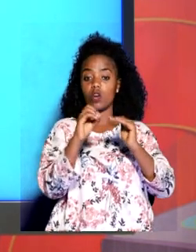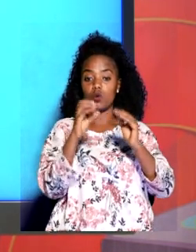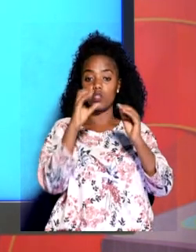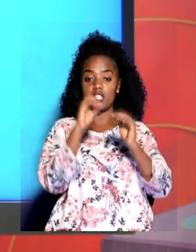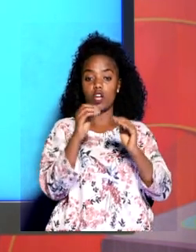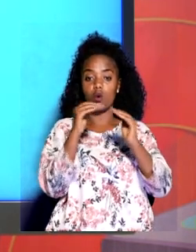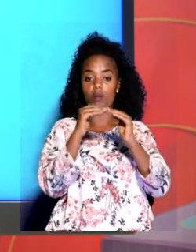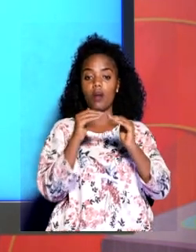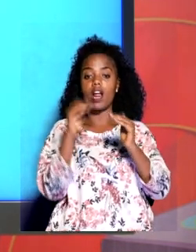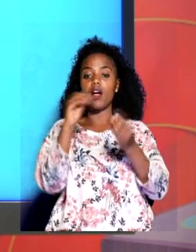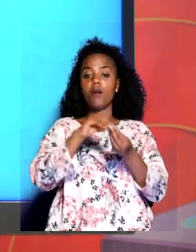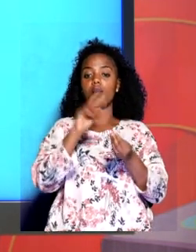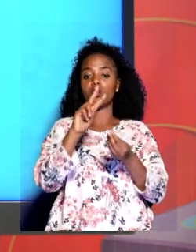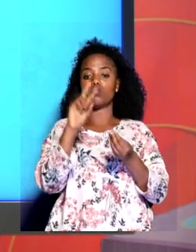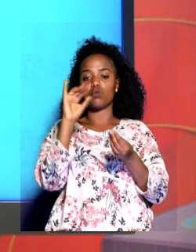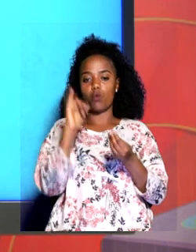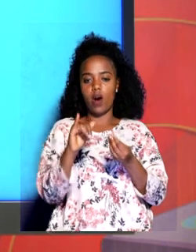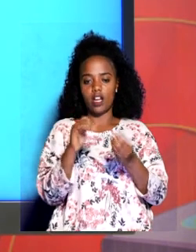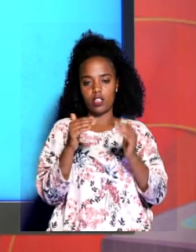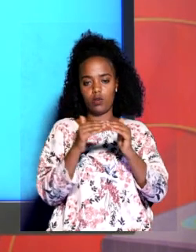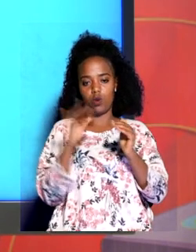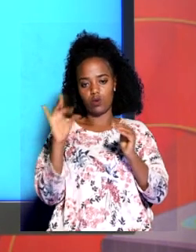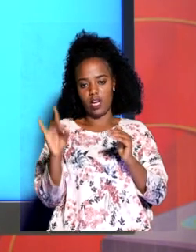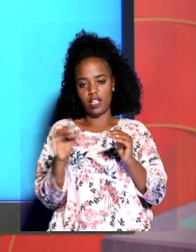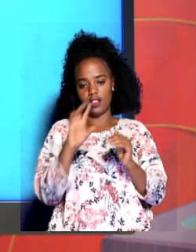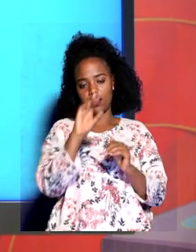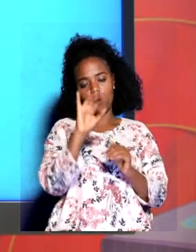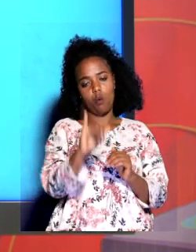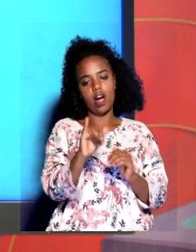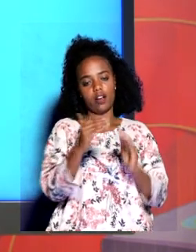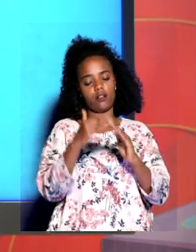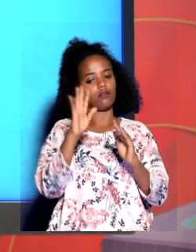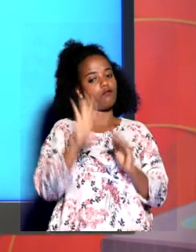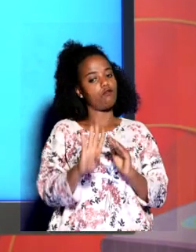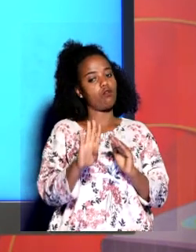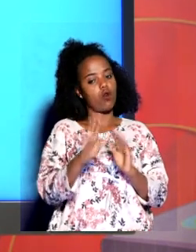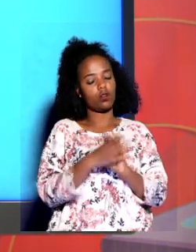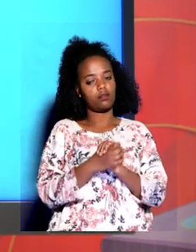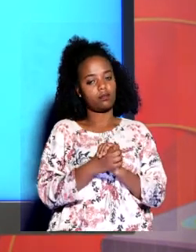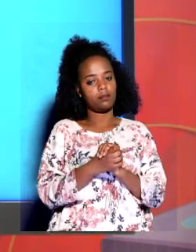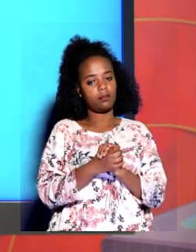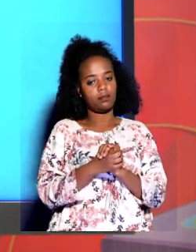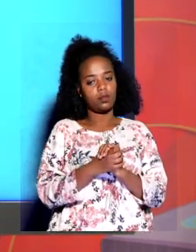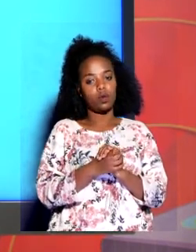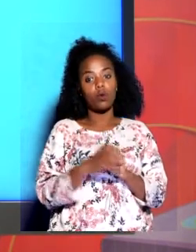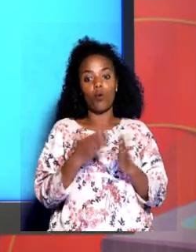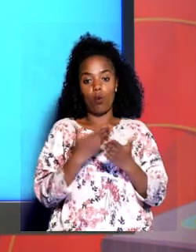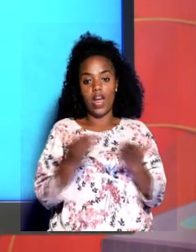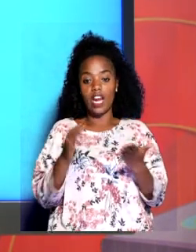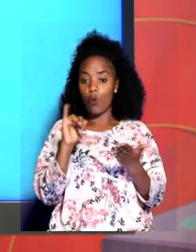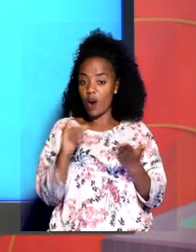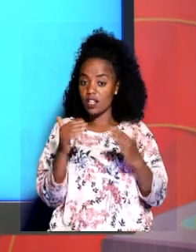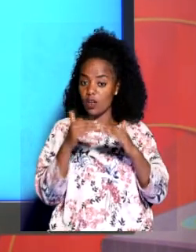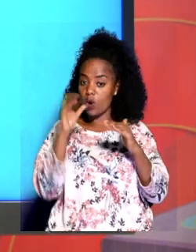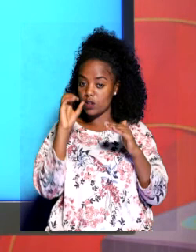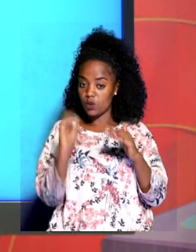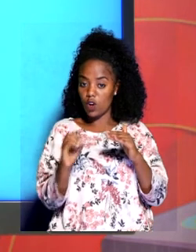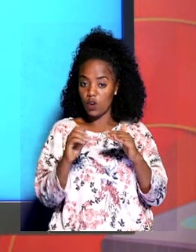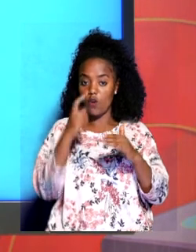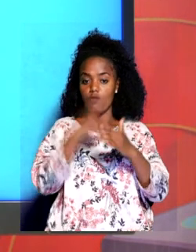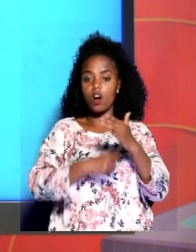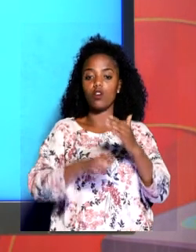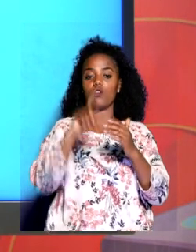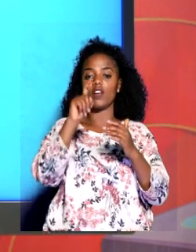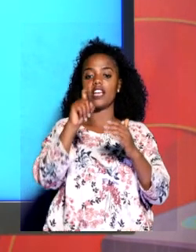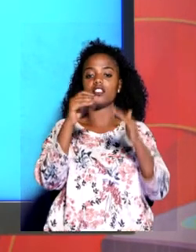0 plus 2 is equal to 8, divide by 2, you get 4. Y will be 4. And when y is 0, the value of